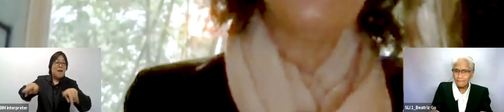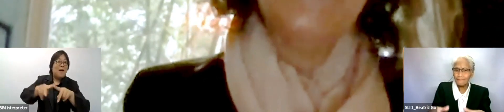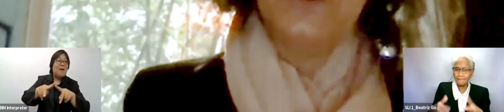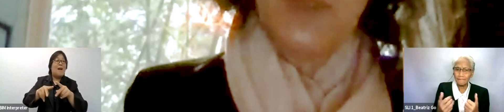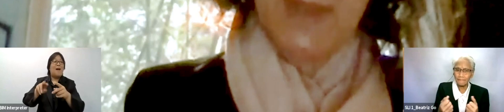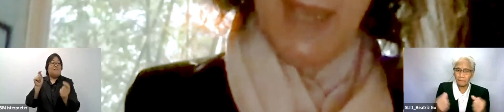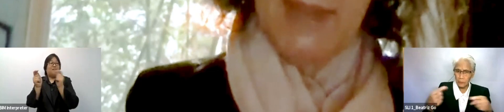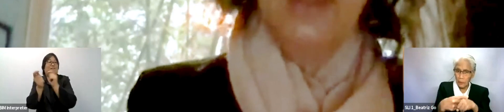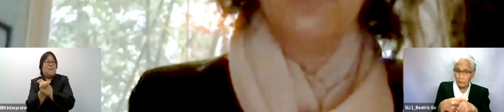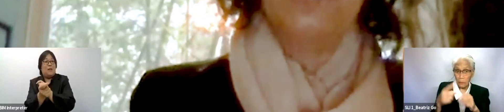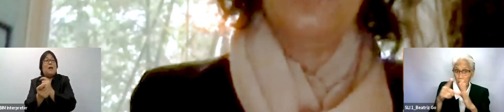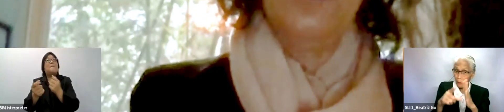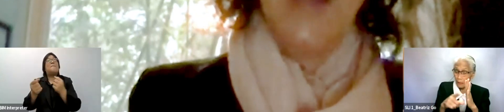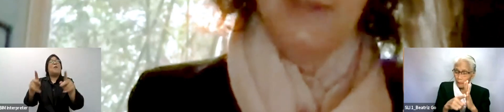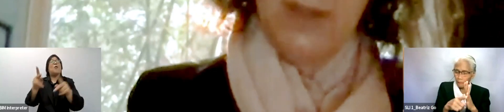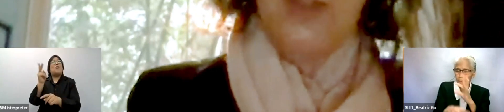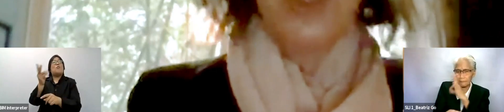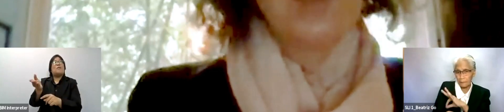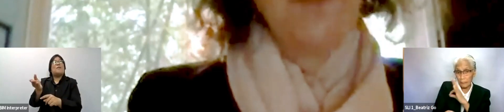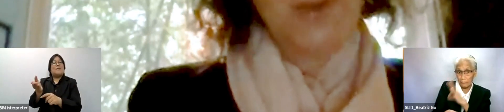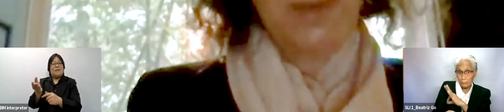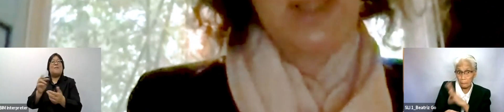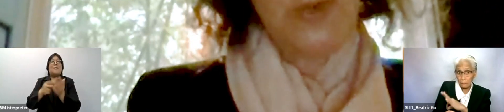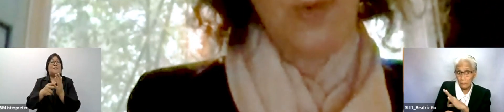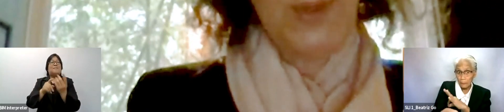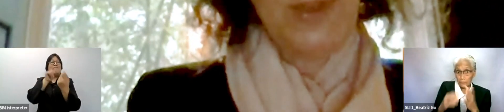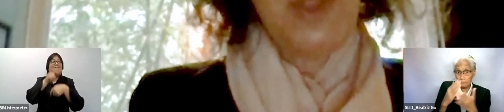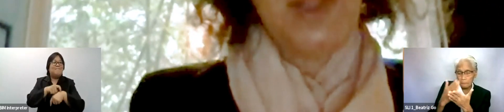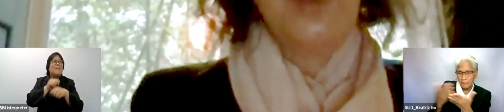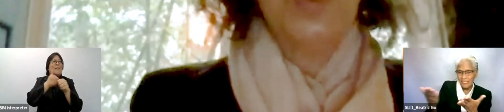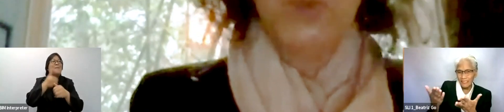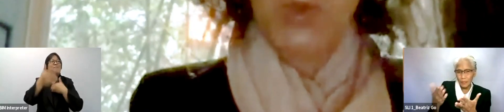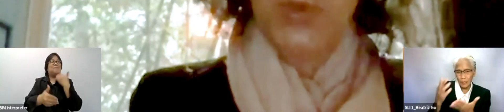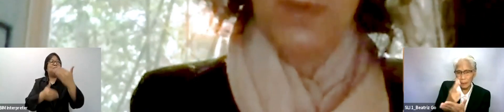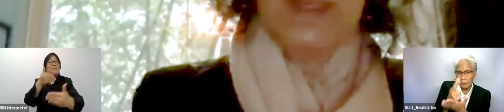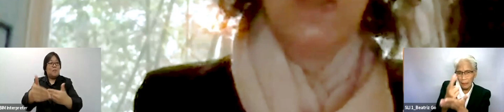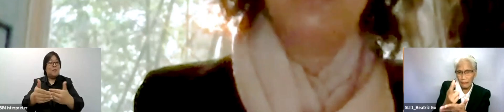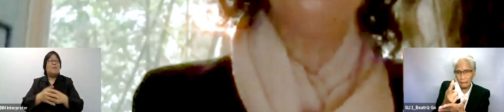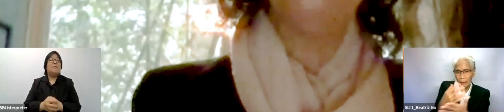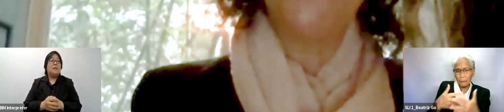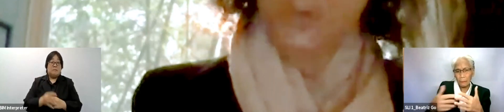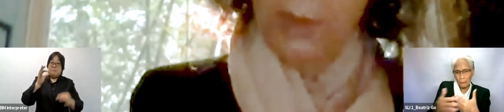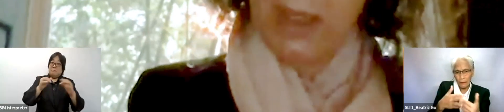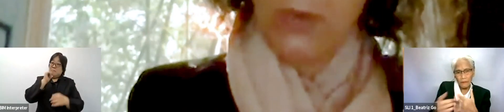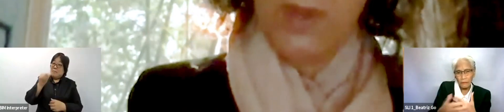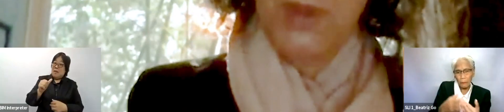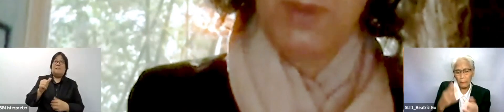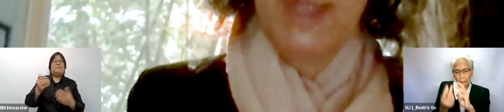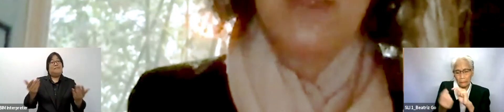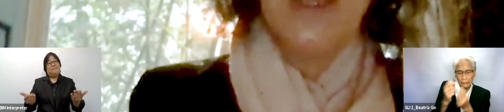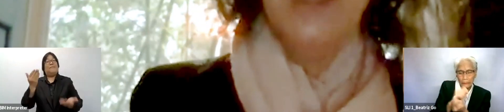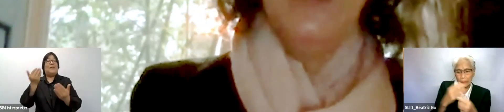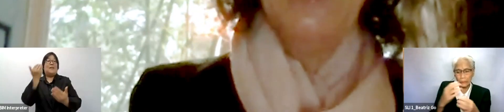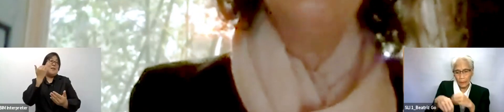We partnered with state actors such as the Federal Ministry of Law and Justice, the Supreme Court of Pakistan, and even the Federal Ministry of